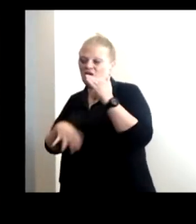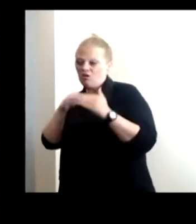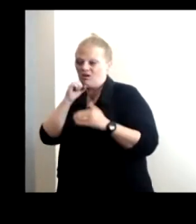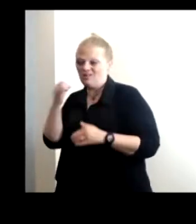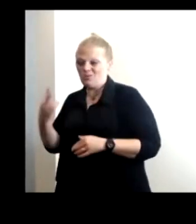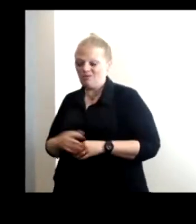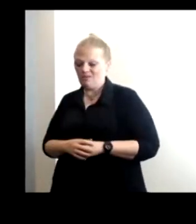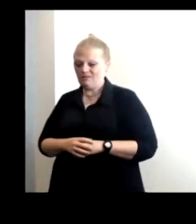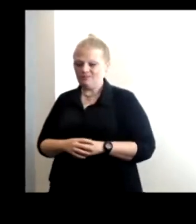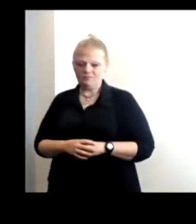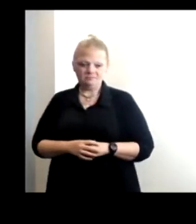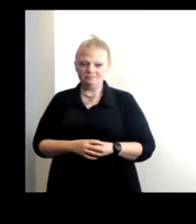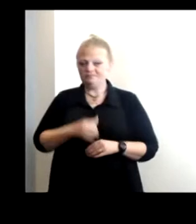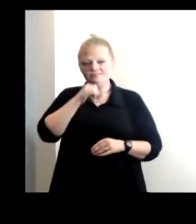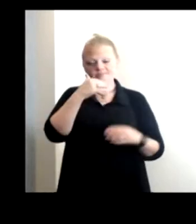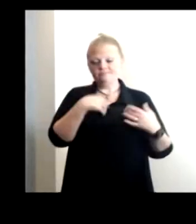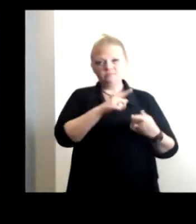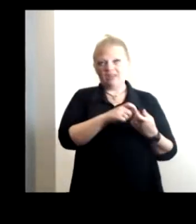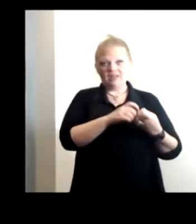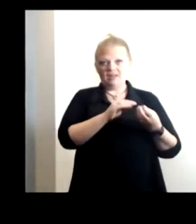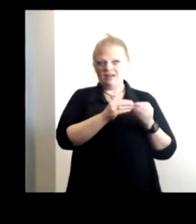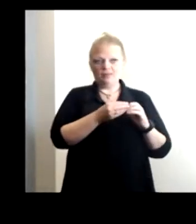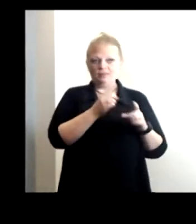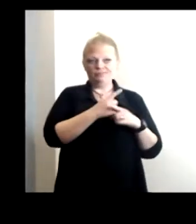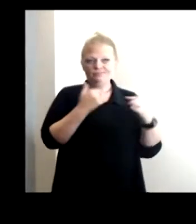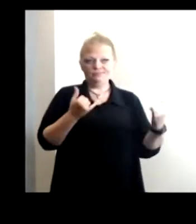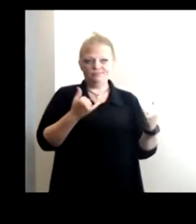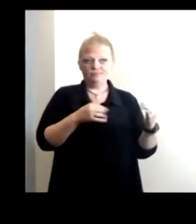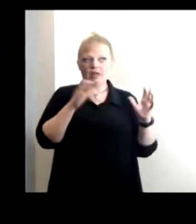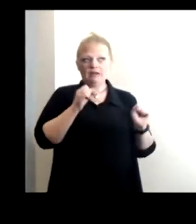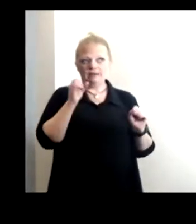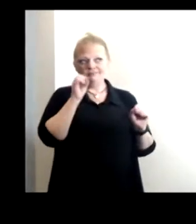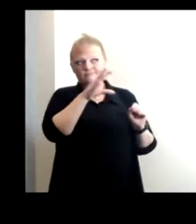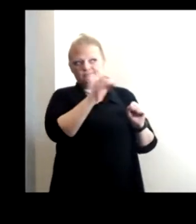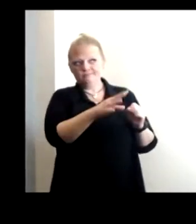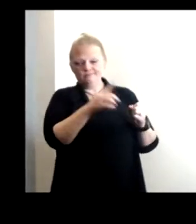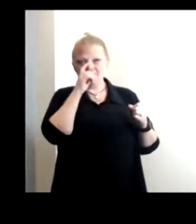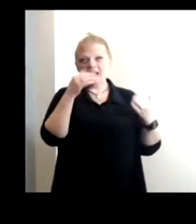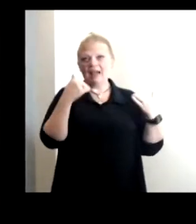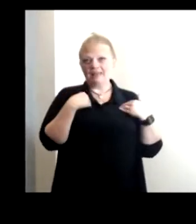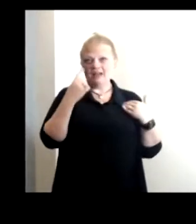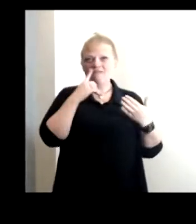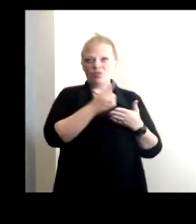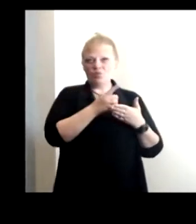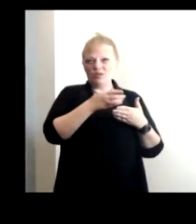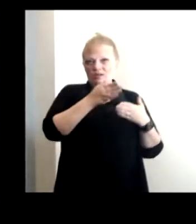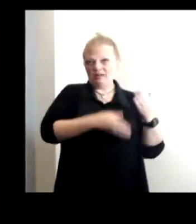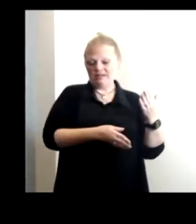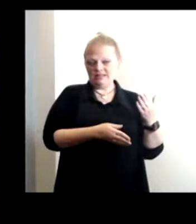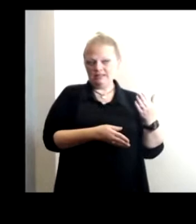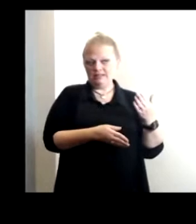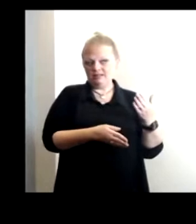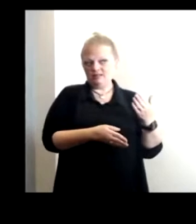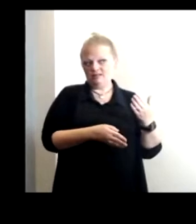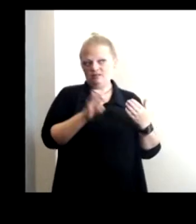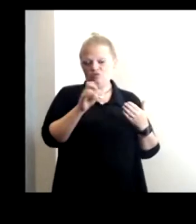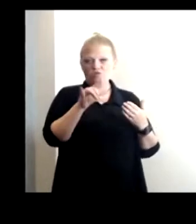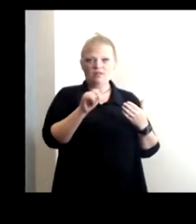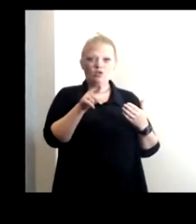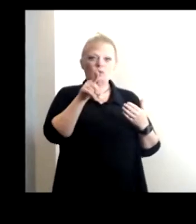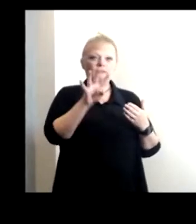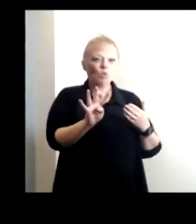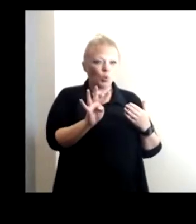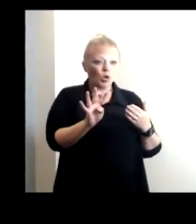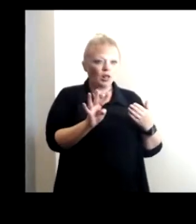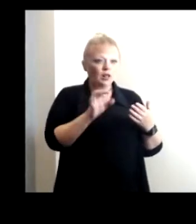12? I don't have the exact numbers off the top of my head. We can give those to you because I do have it for the week ending of July